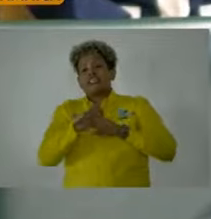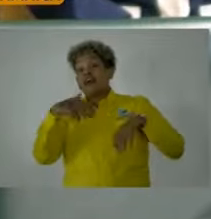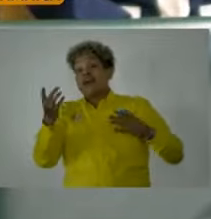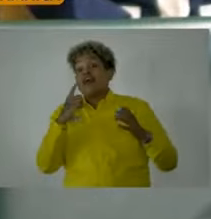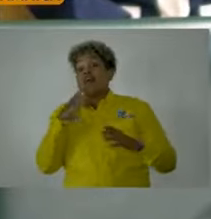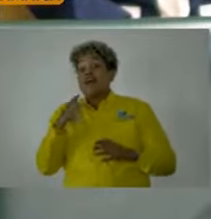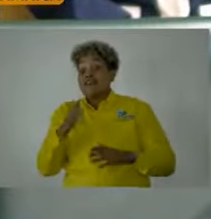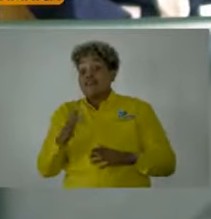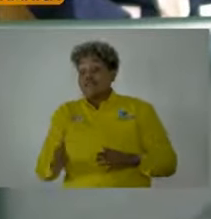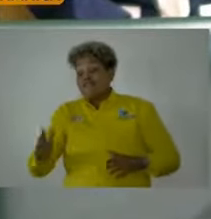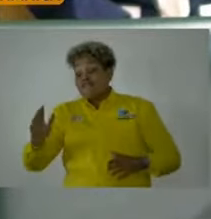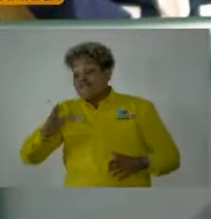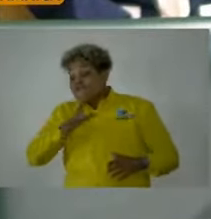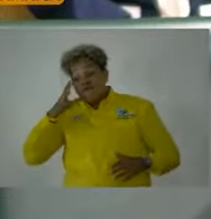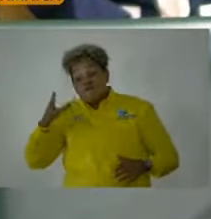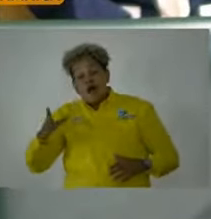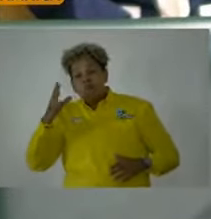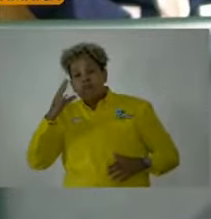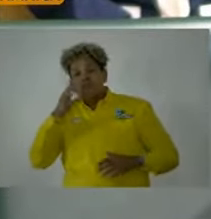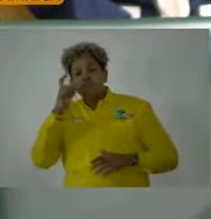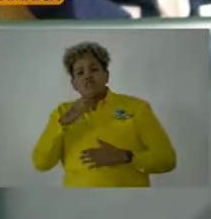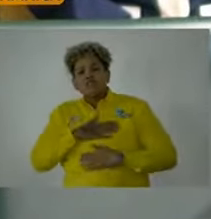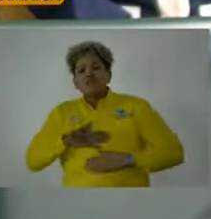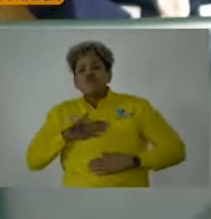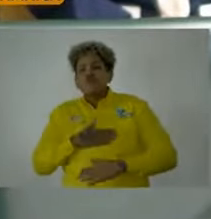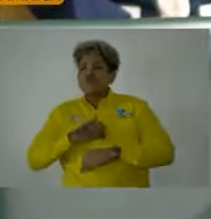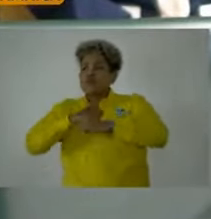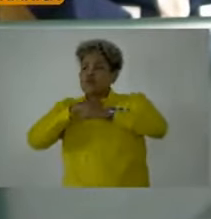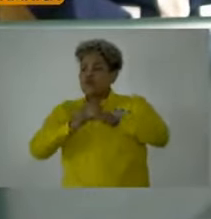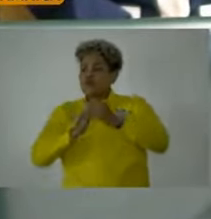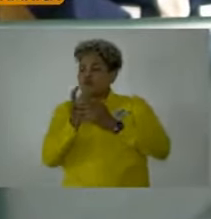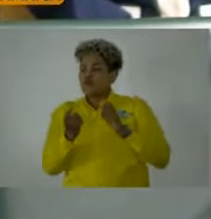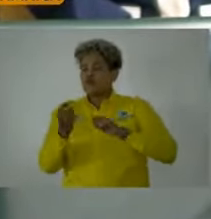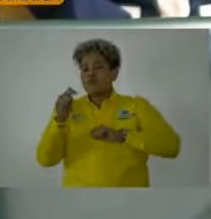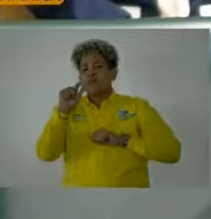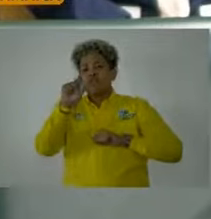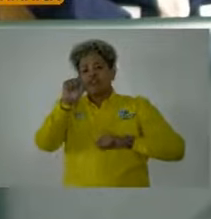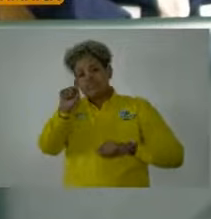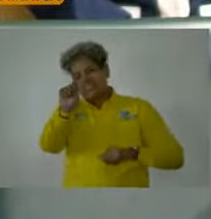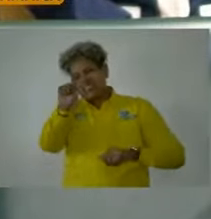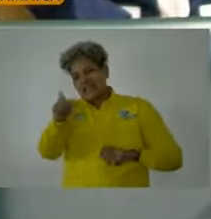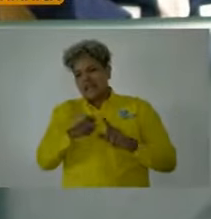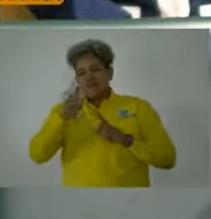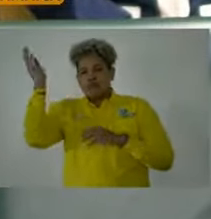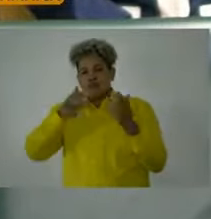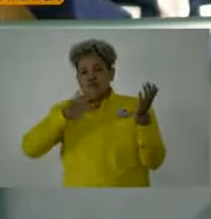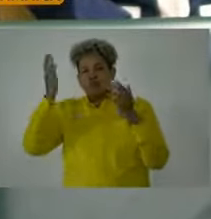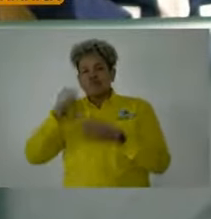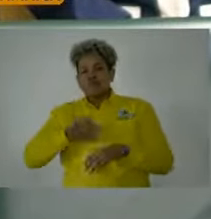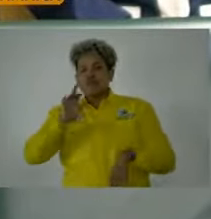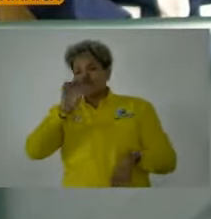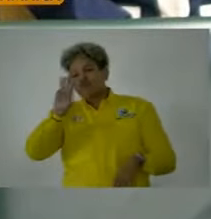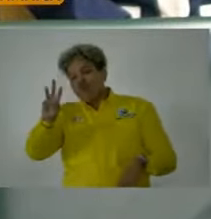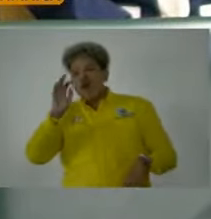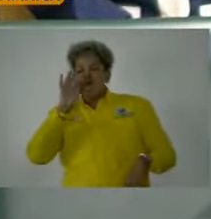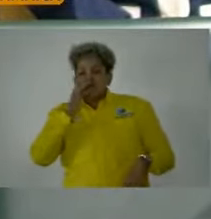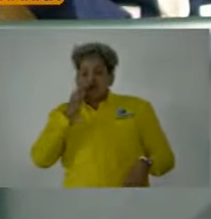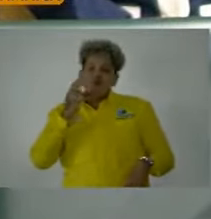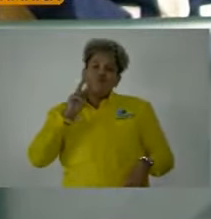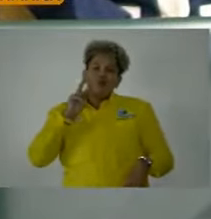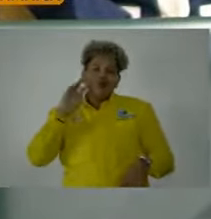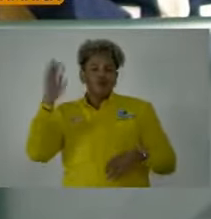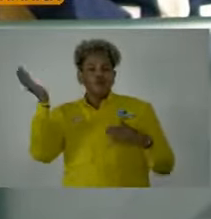our farmers have enjoyed by removing GCT from the importation of raw